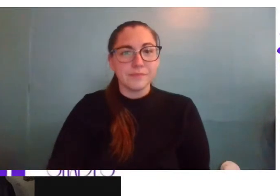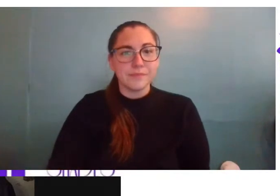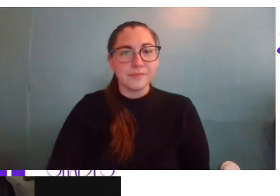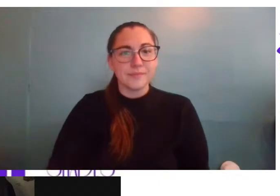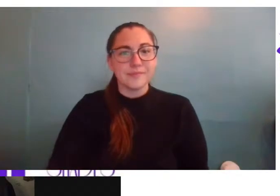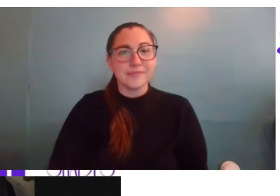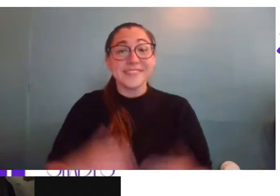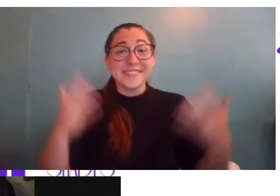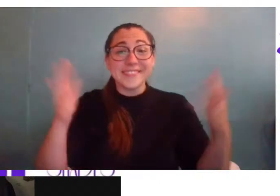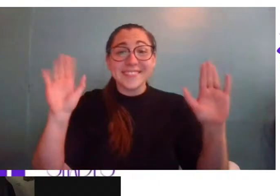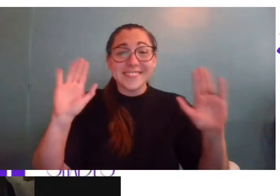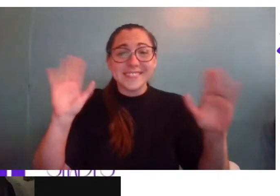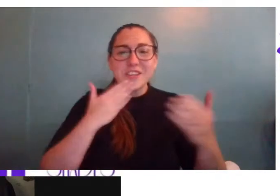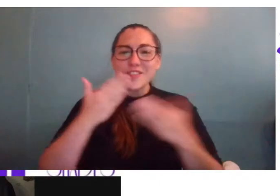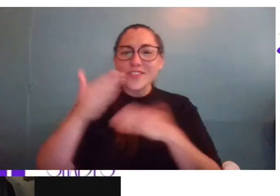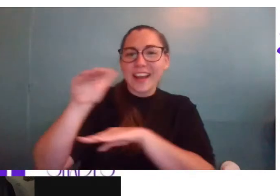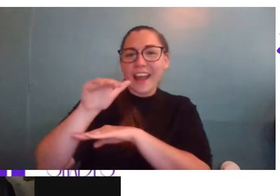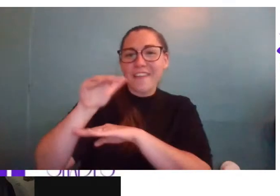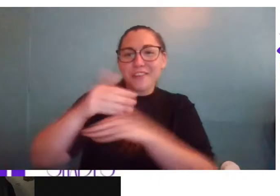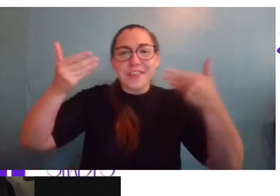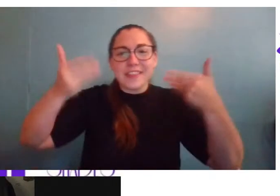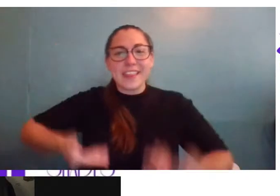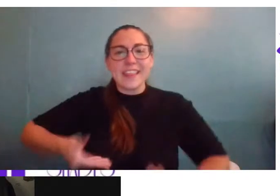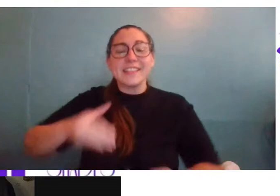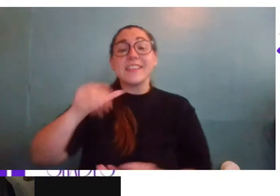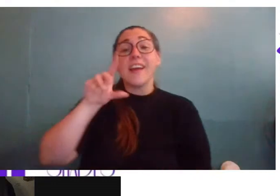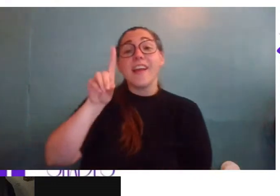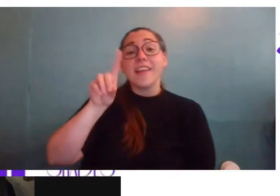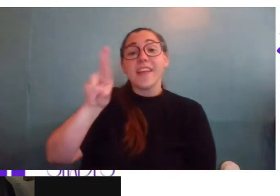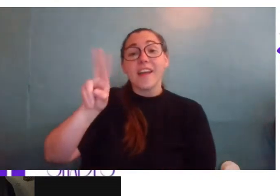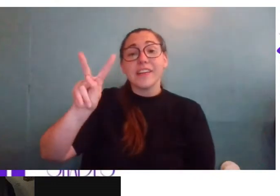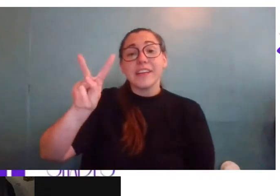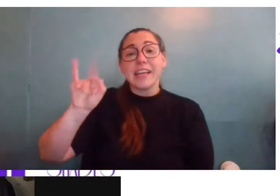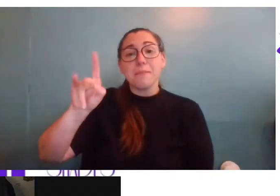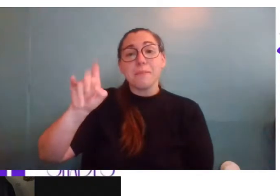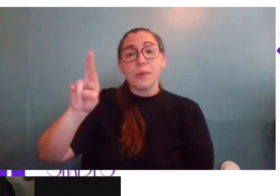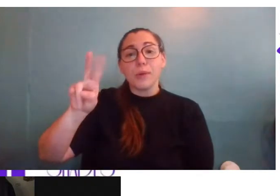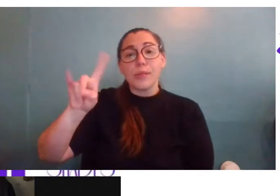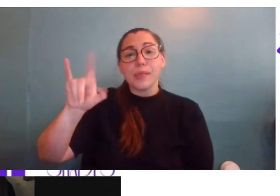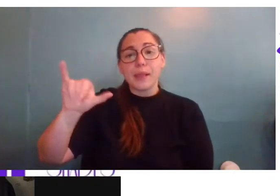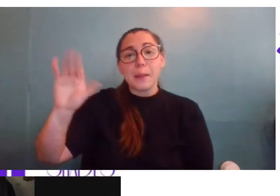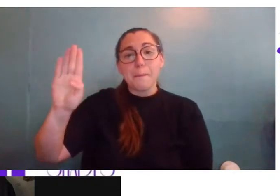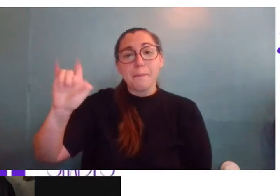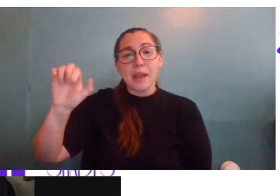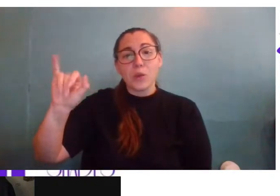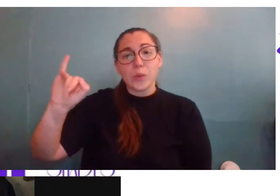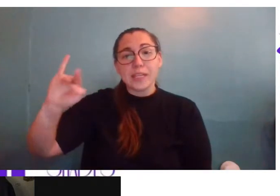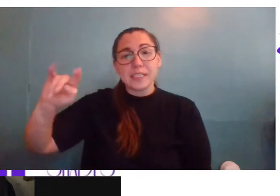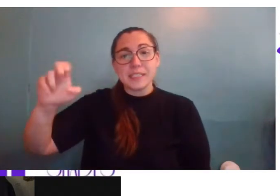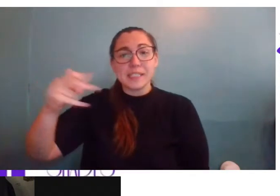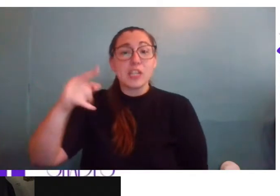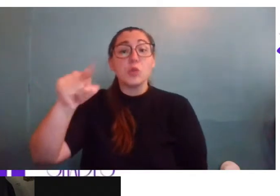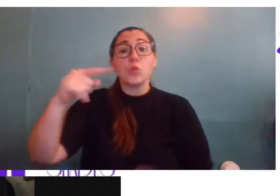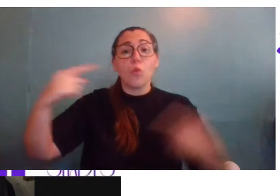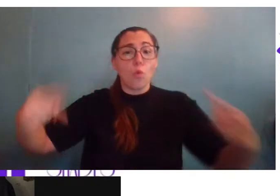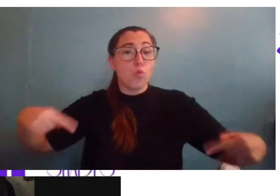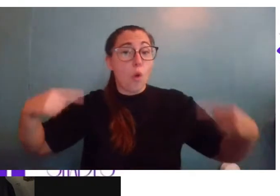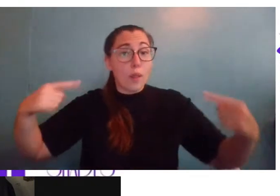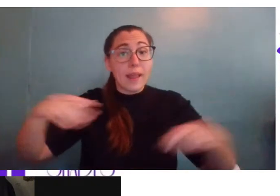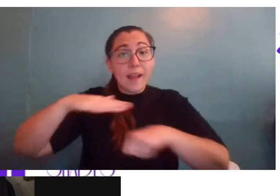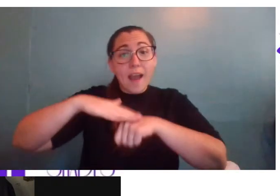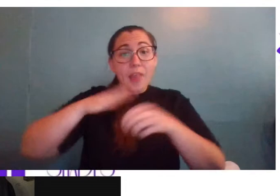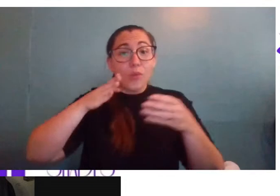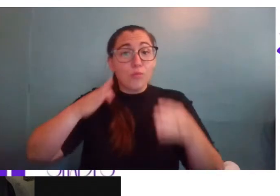And good afternoon. This is Dr. Kimberly Barrington, and you are rolling on the road with Dr. Kimberly and Dave.